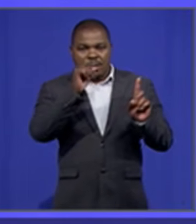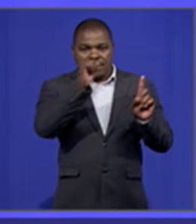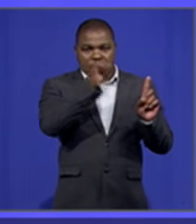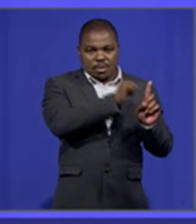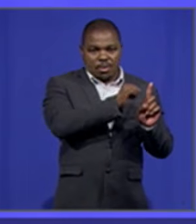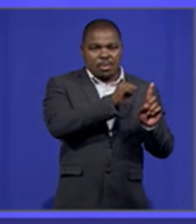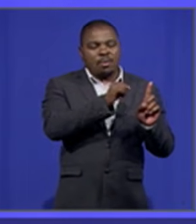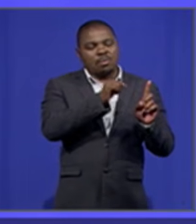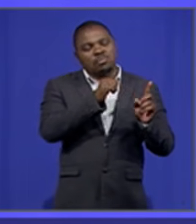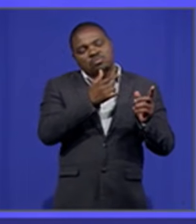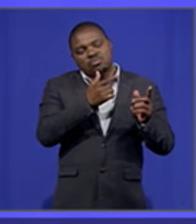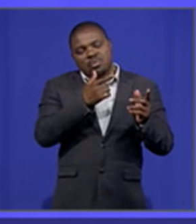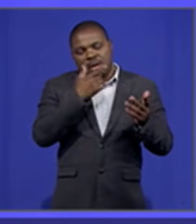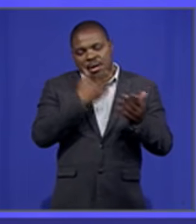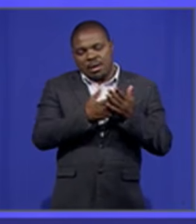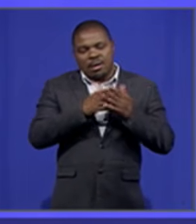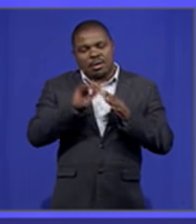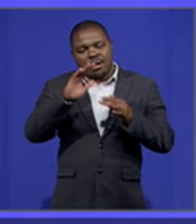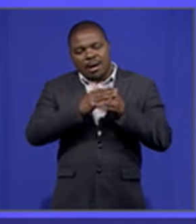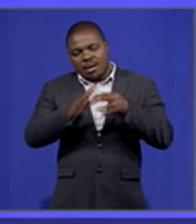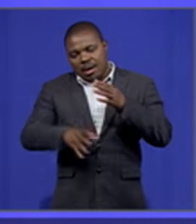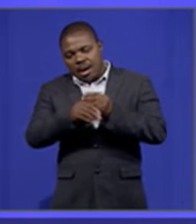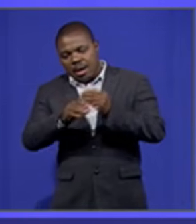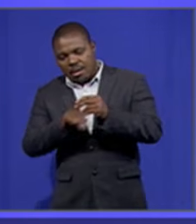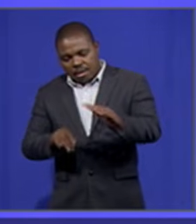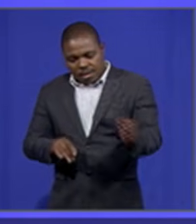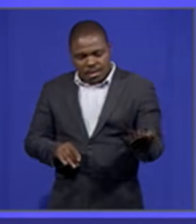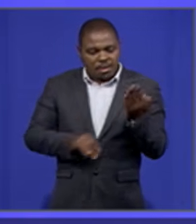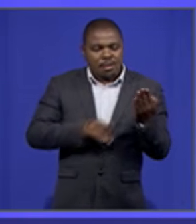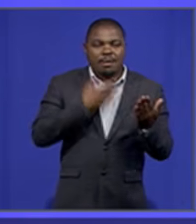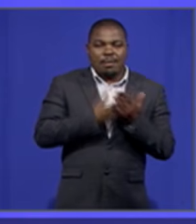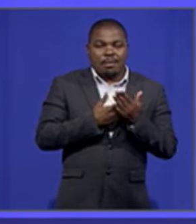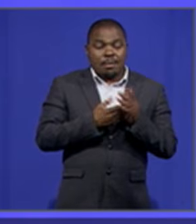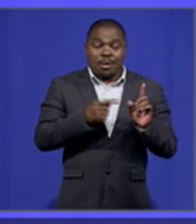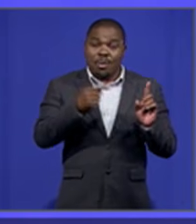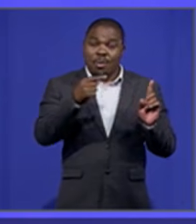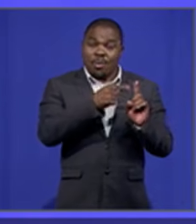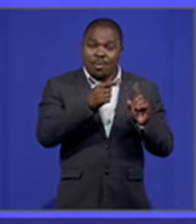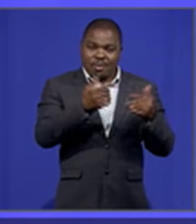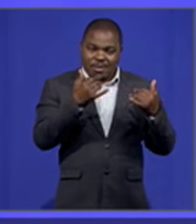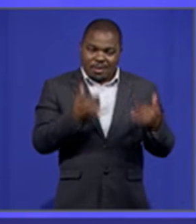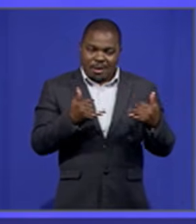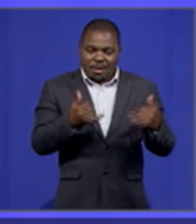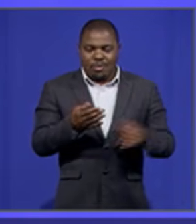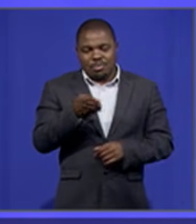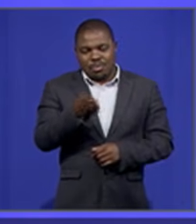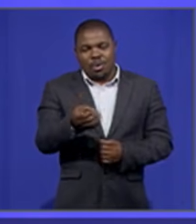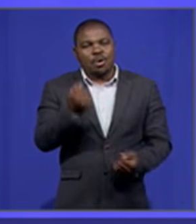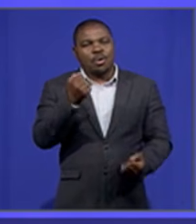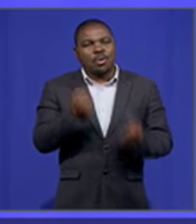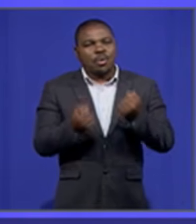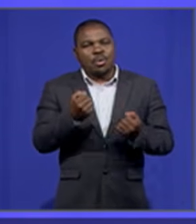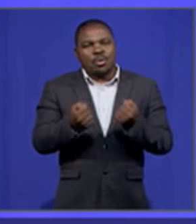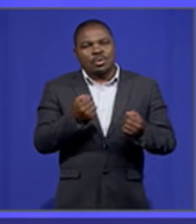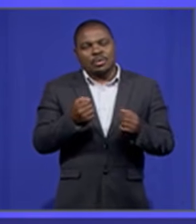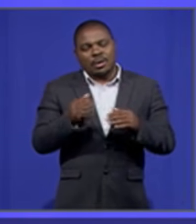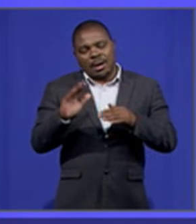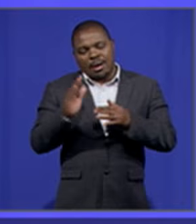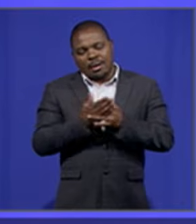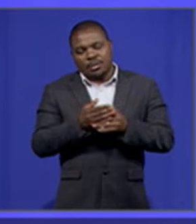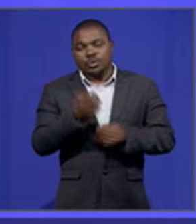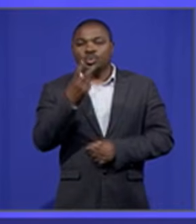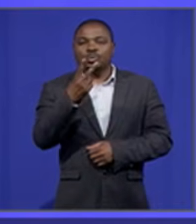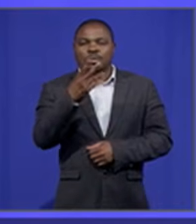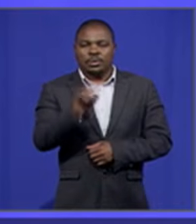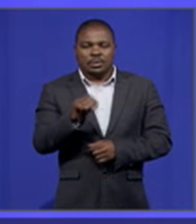go lebelela ditatofatšo tše dingwe tšeo di tlaleditšwego. Shebe gabjale o lebagane le ditatofatšo tše 20 di akaretša